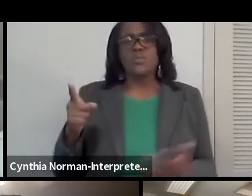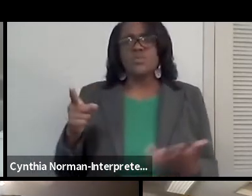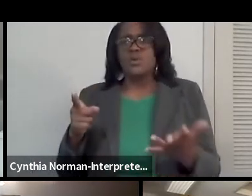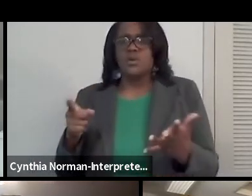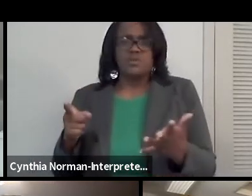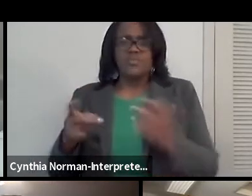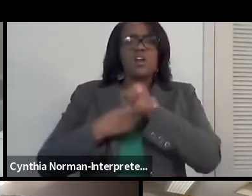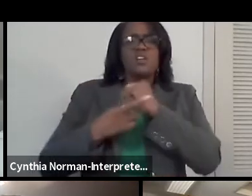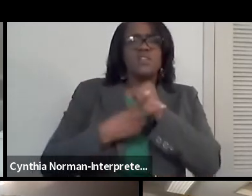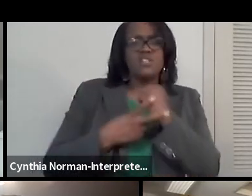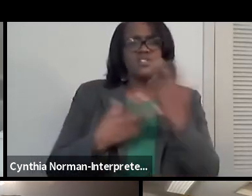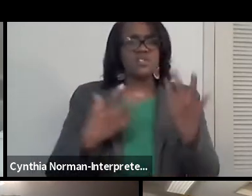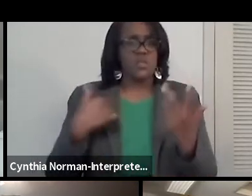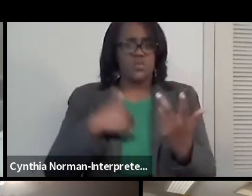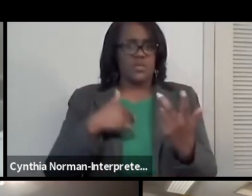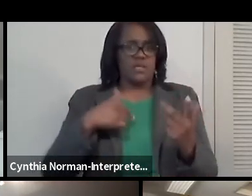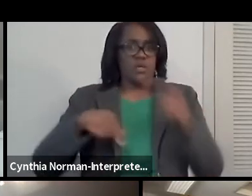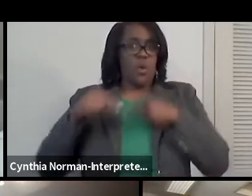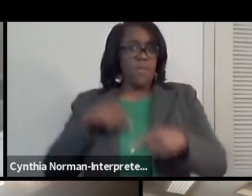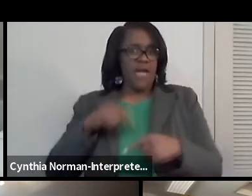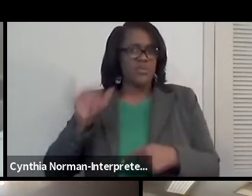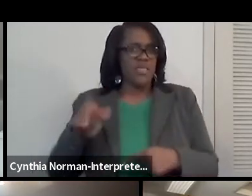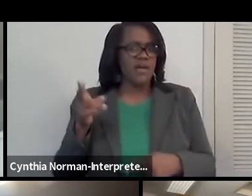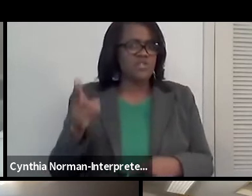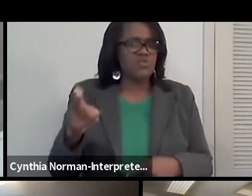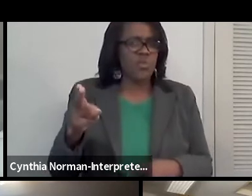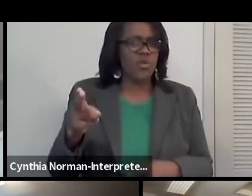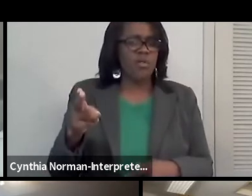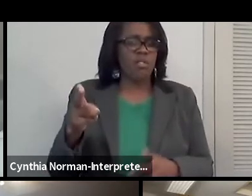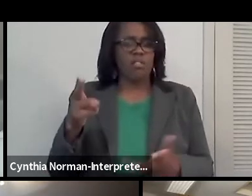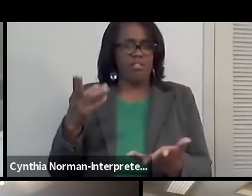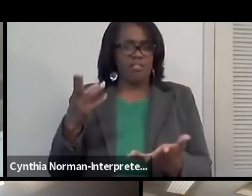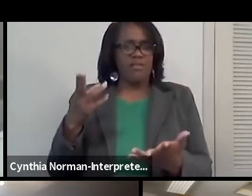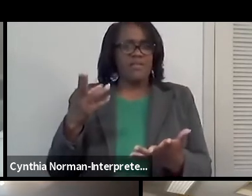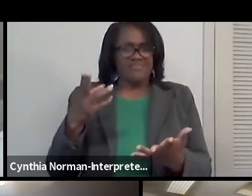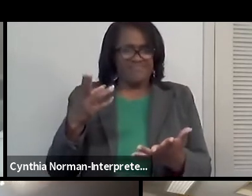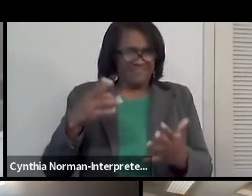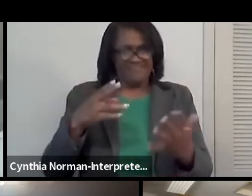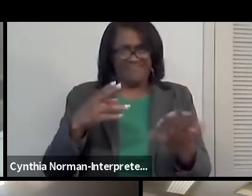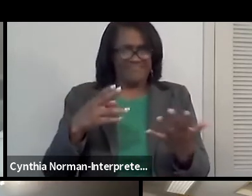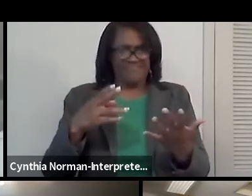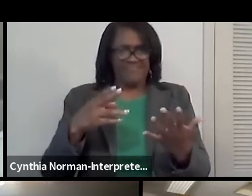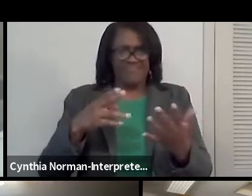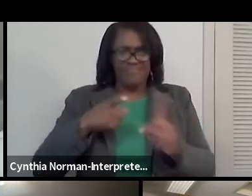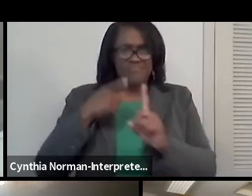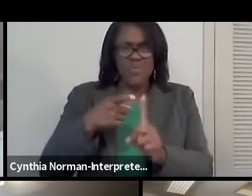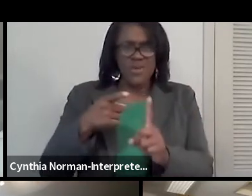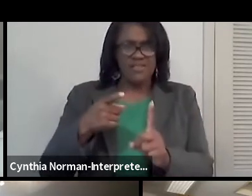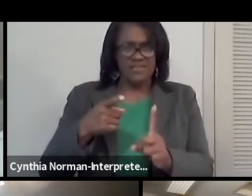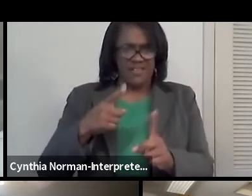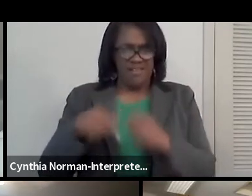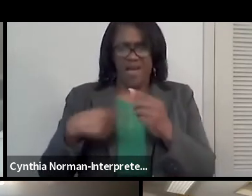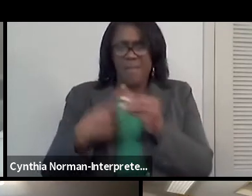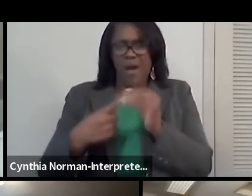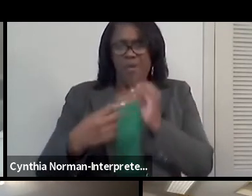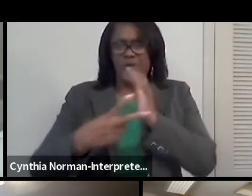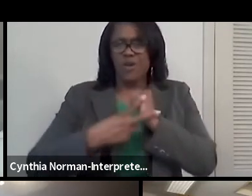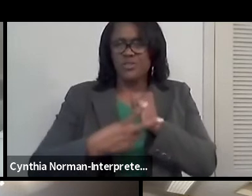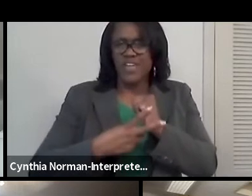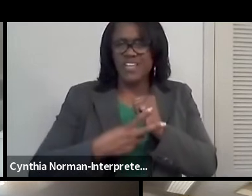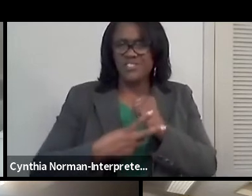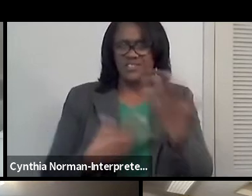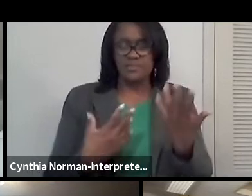conservation status, which gets us back to the historical underpinnings of what we even consider to be conservation, which many